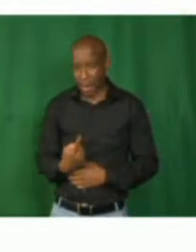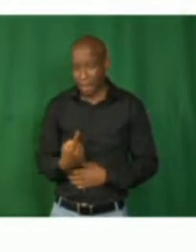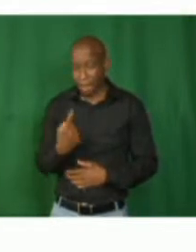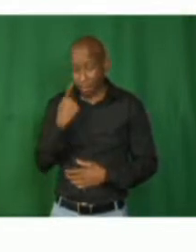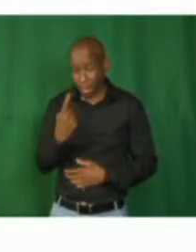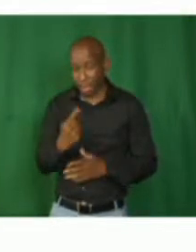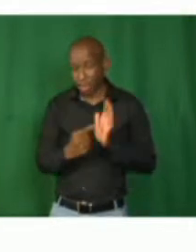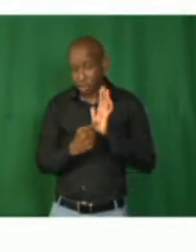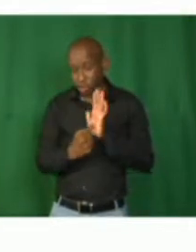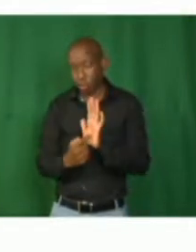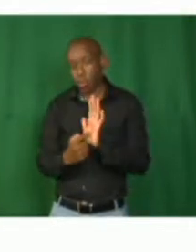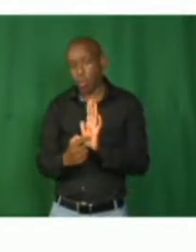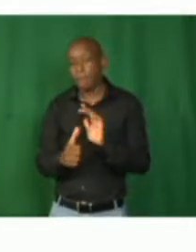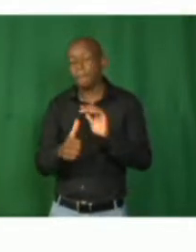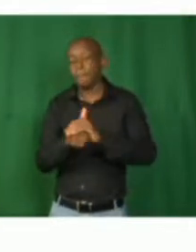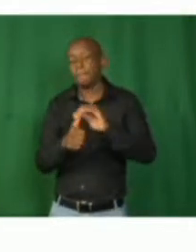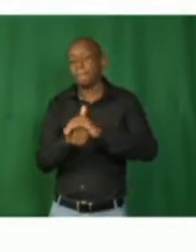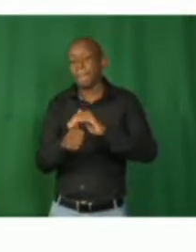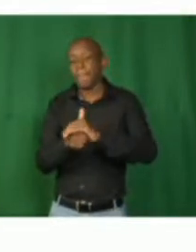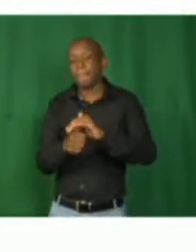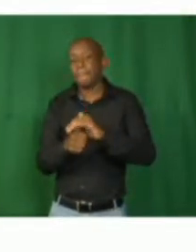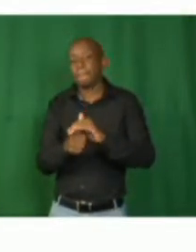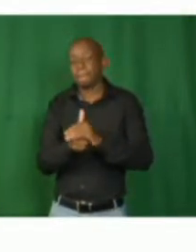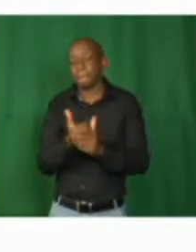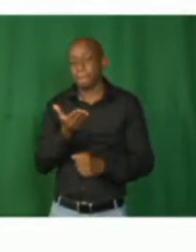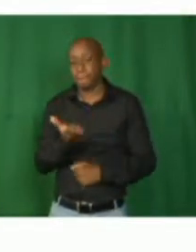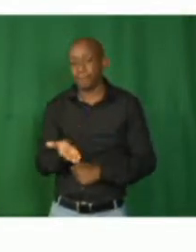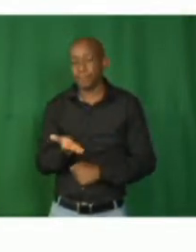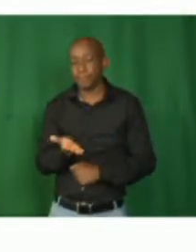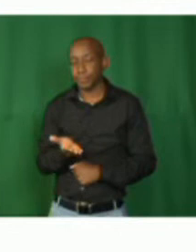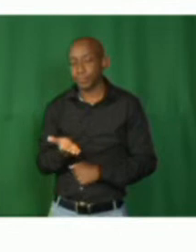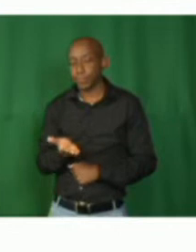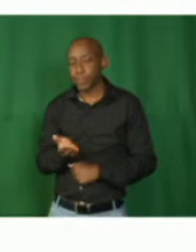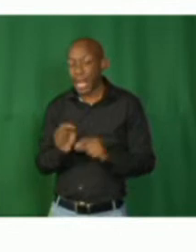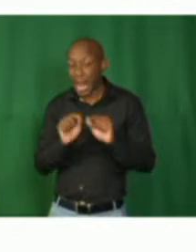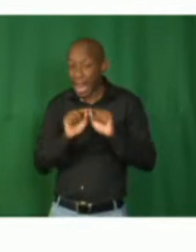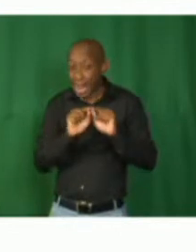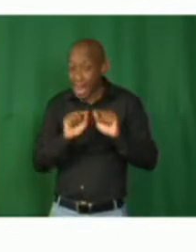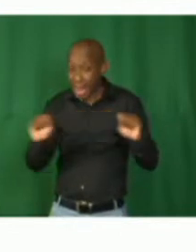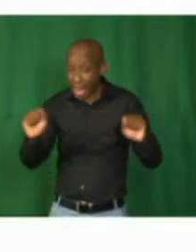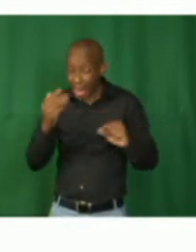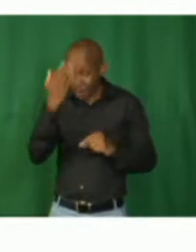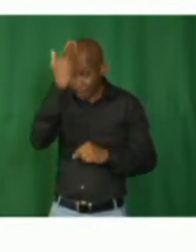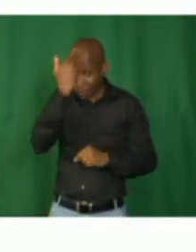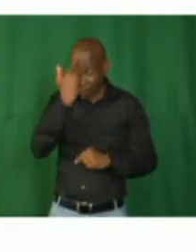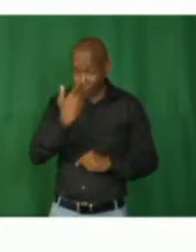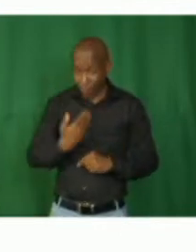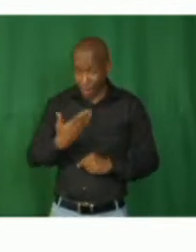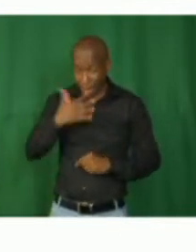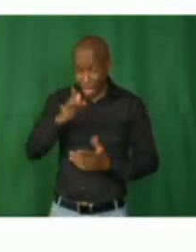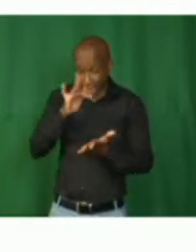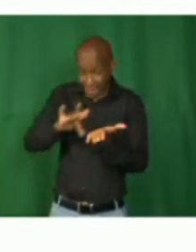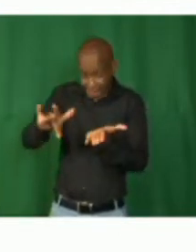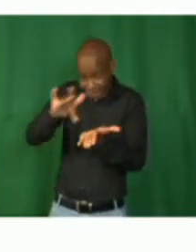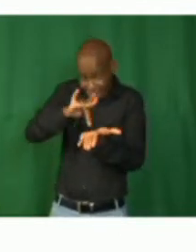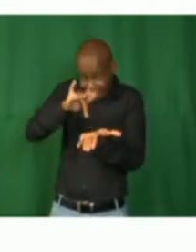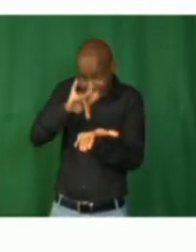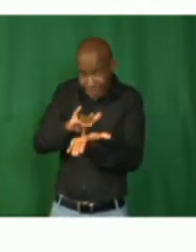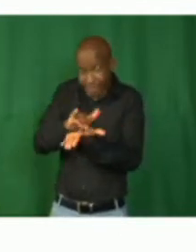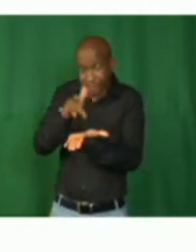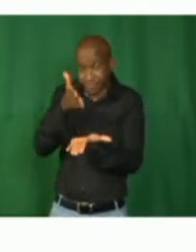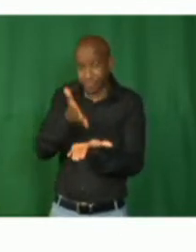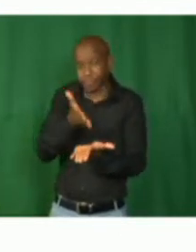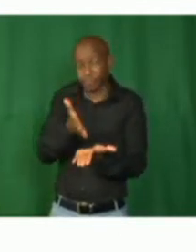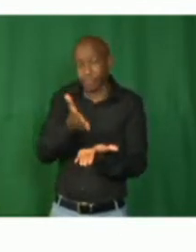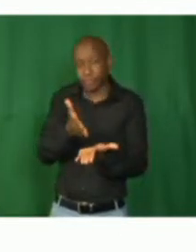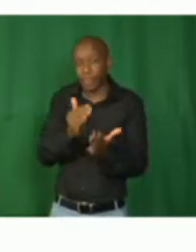to emphasize here is that the line of symmetry must cut it at the middle. So for our example here, the